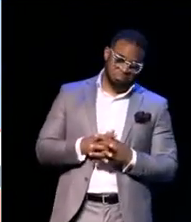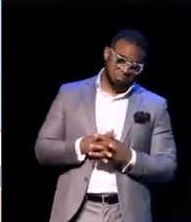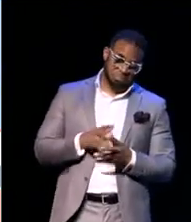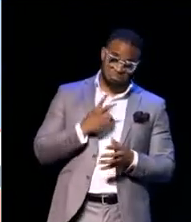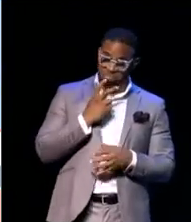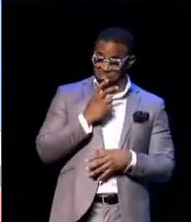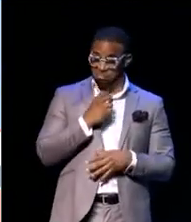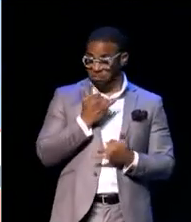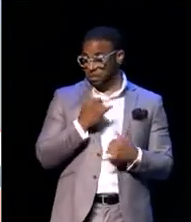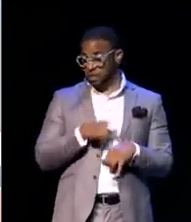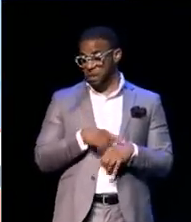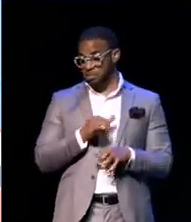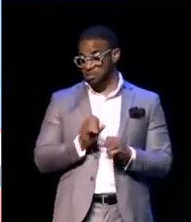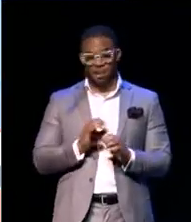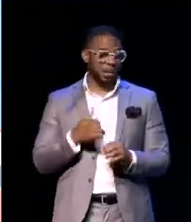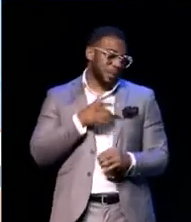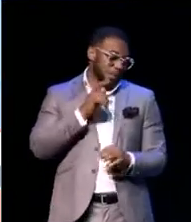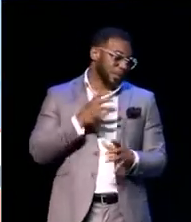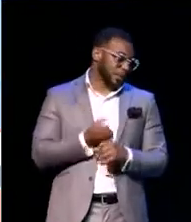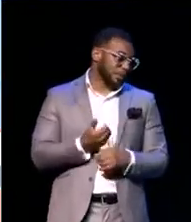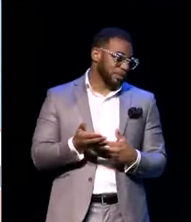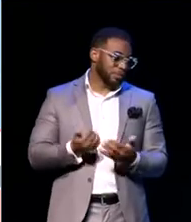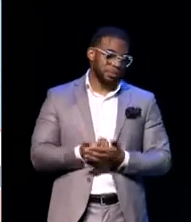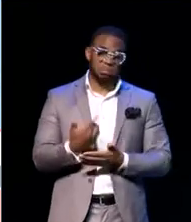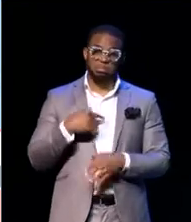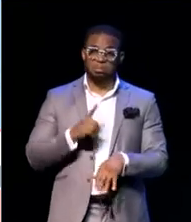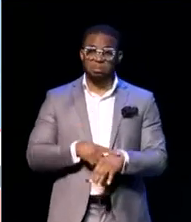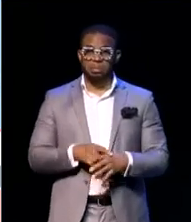at all this time, so I'm probably not going to get it?